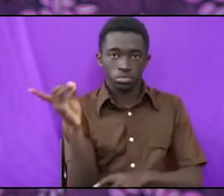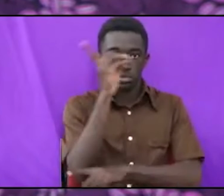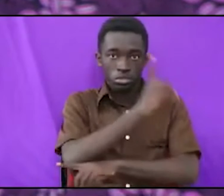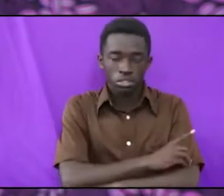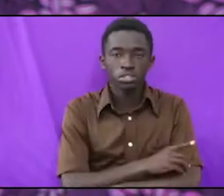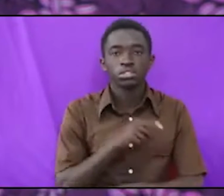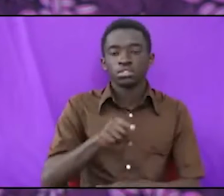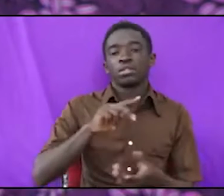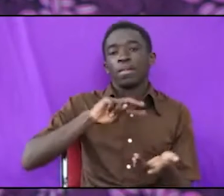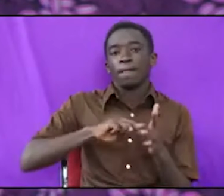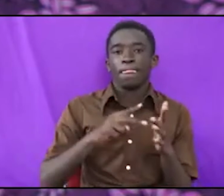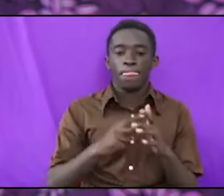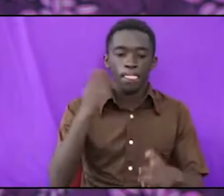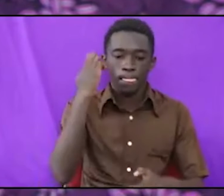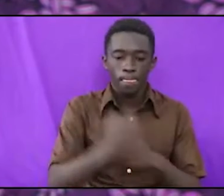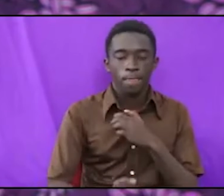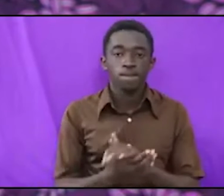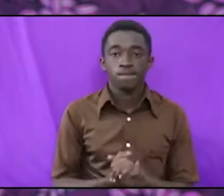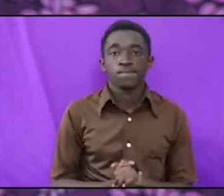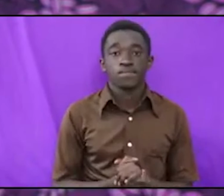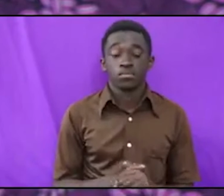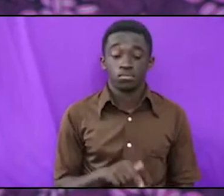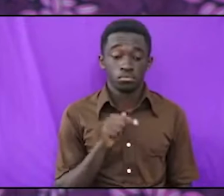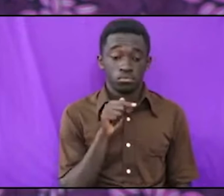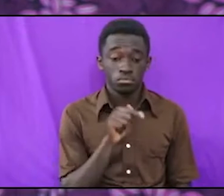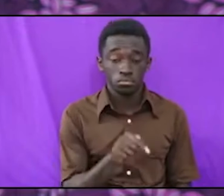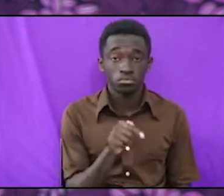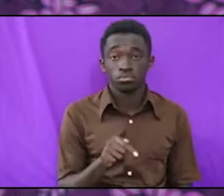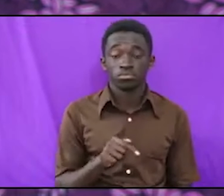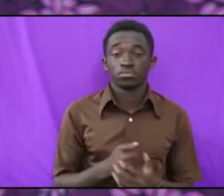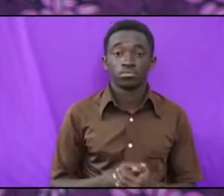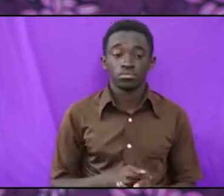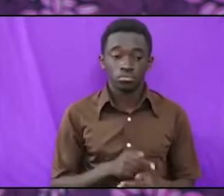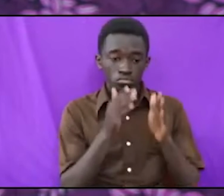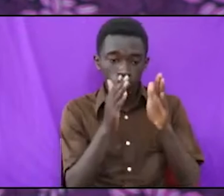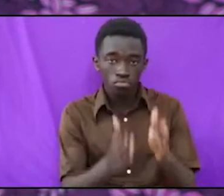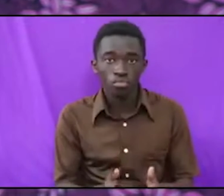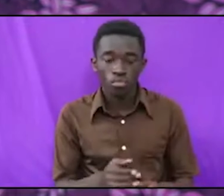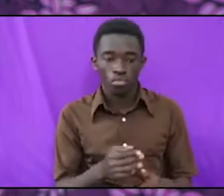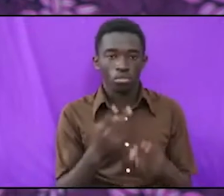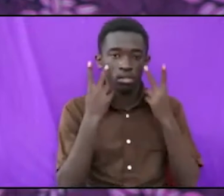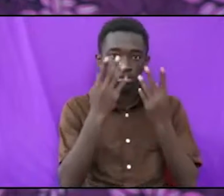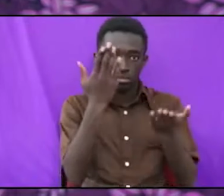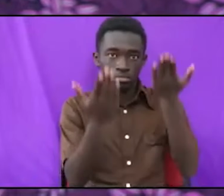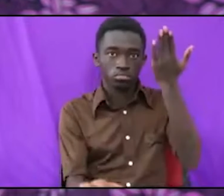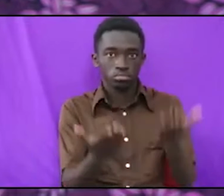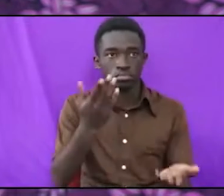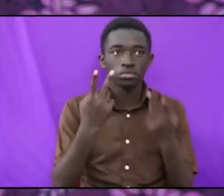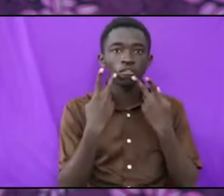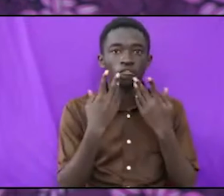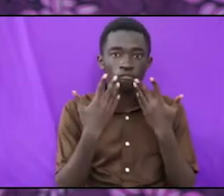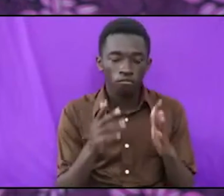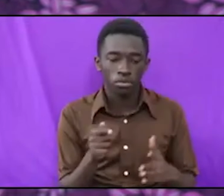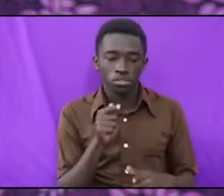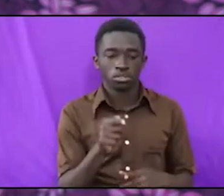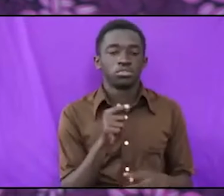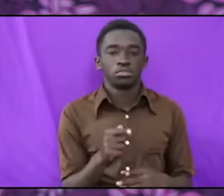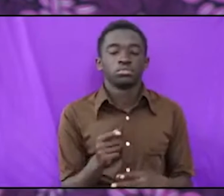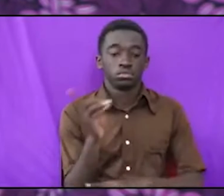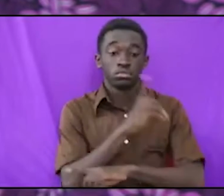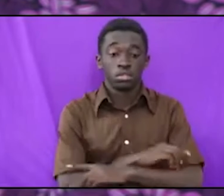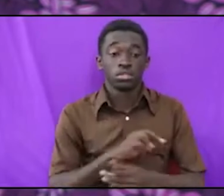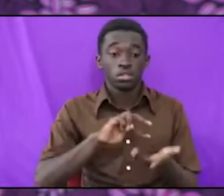end. Tekel, you have been weighed on the scales and found wanting. Perez, your kingdom